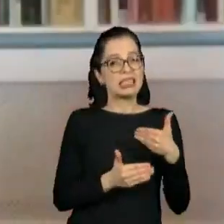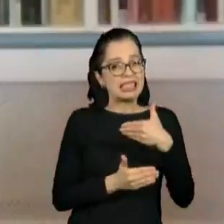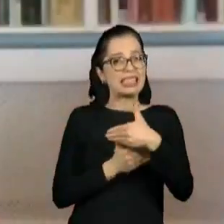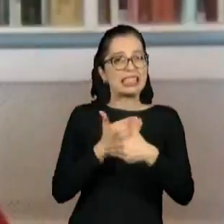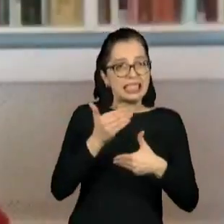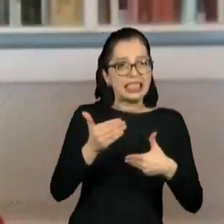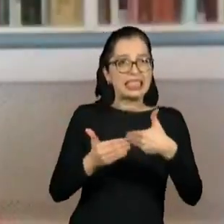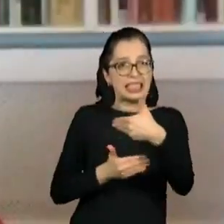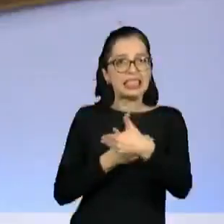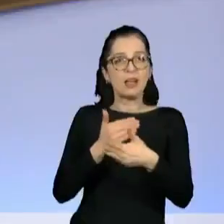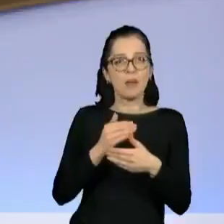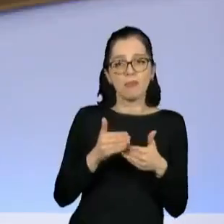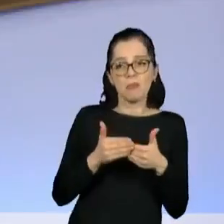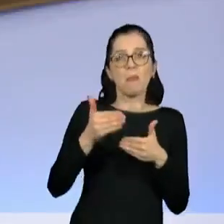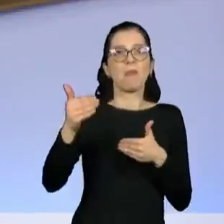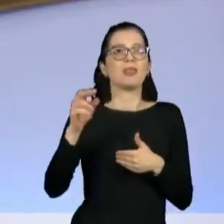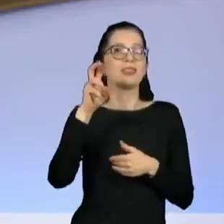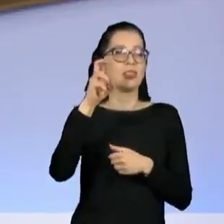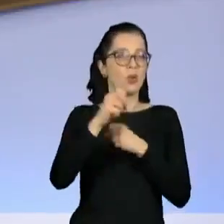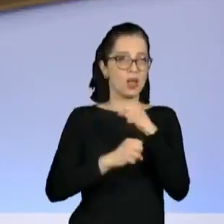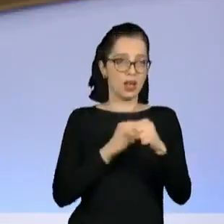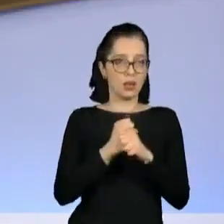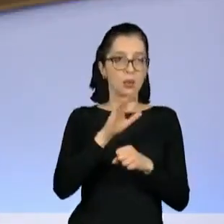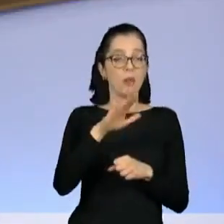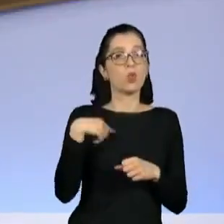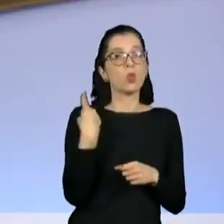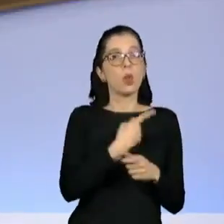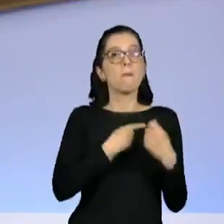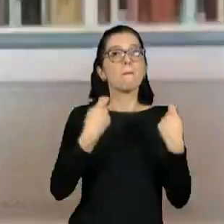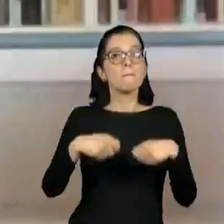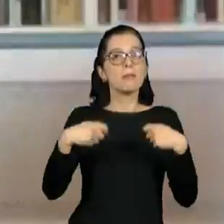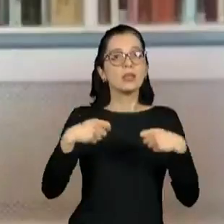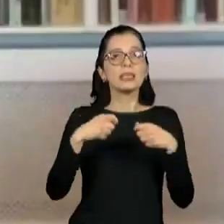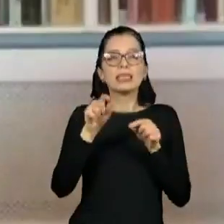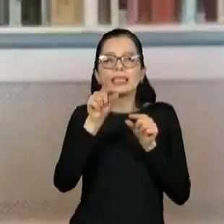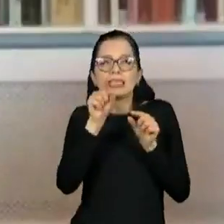5 years. And we must have a sort of pathway that accelerates because of